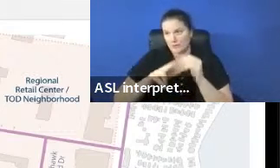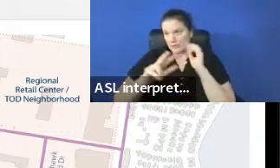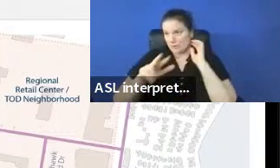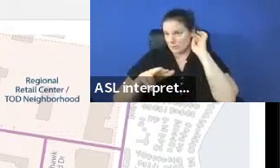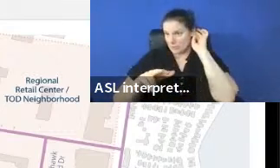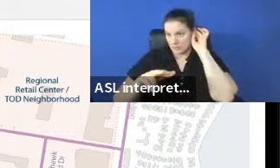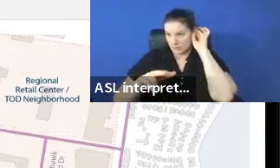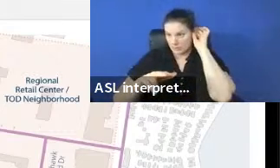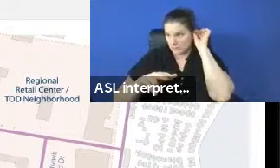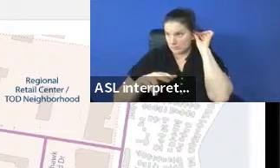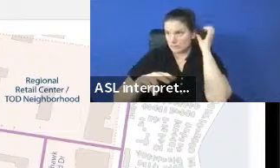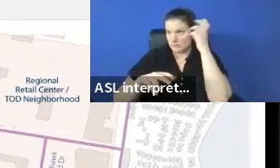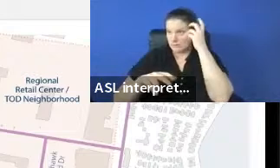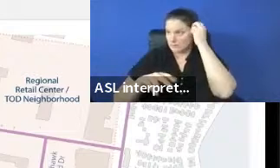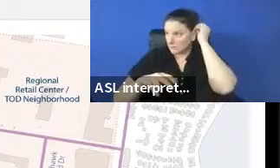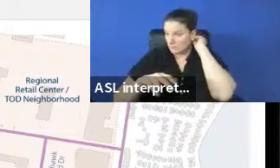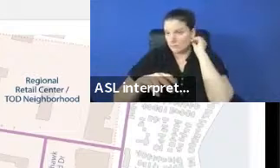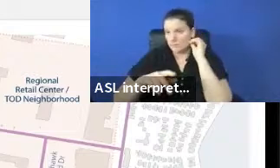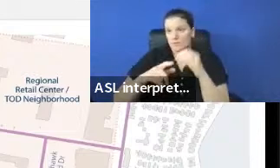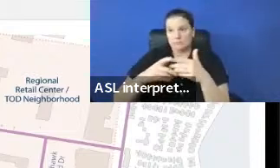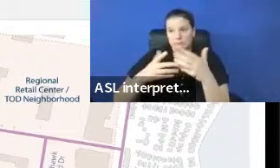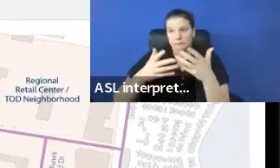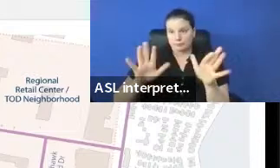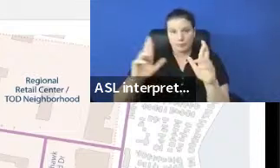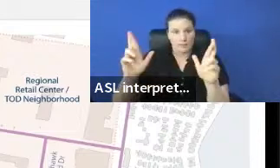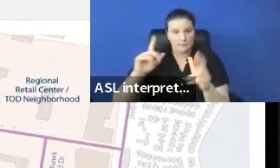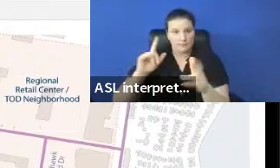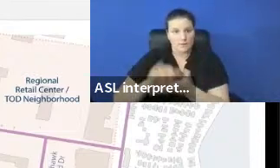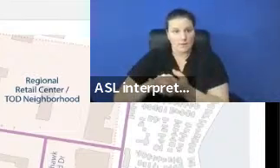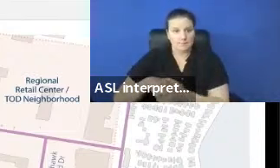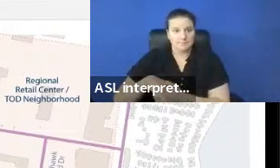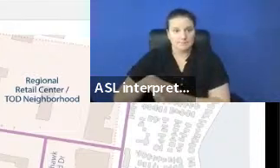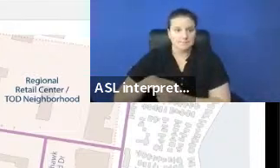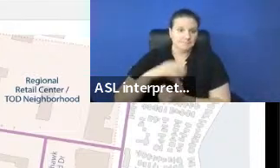which Kayla has dutifully teed up for you.